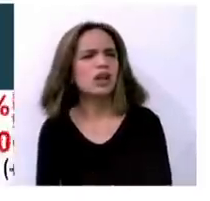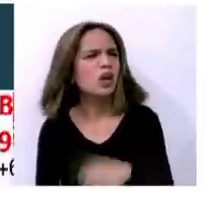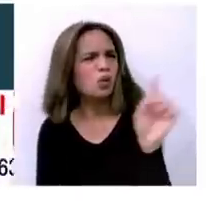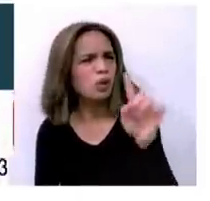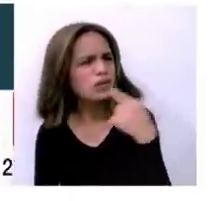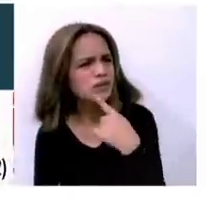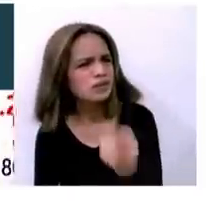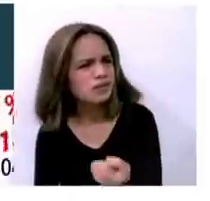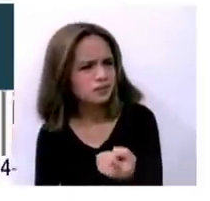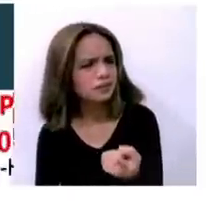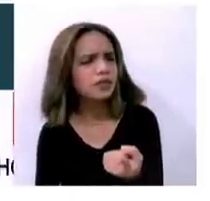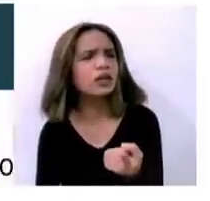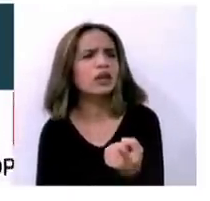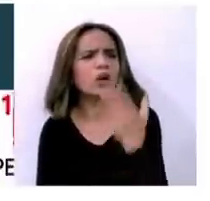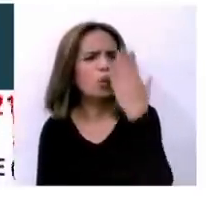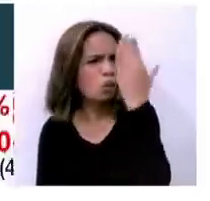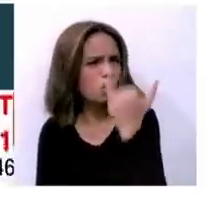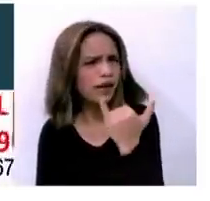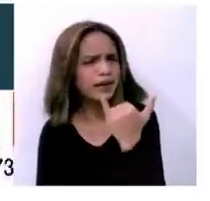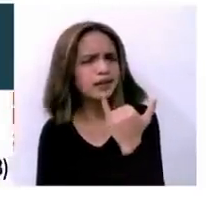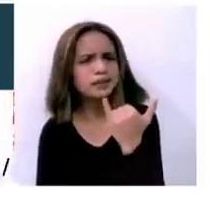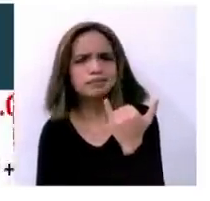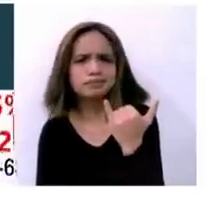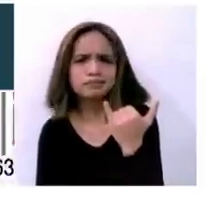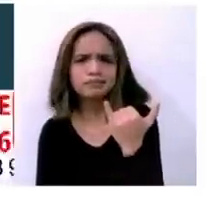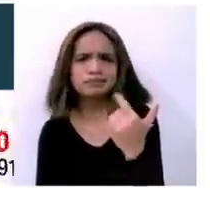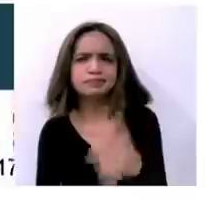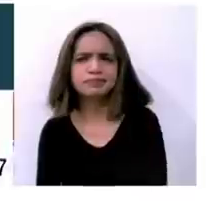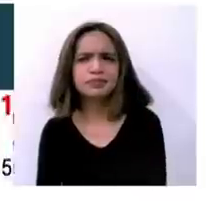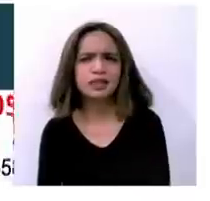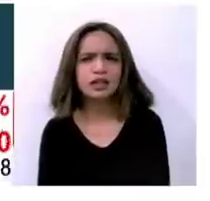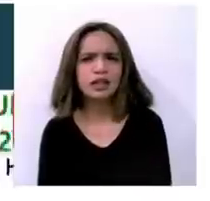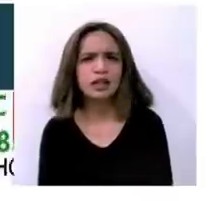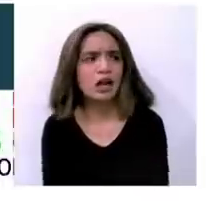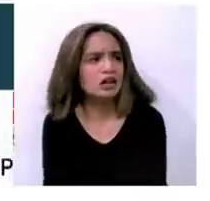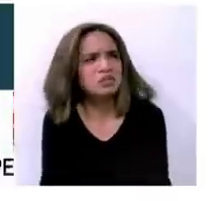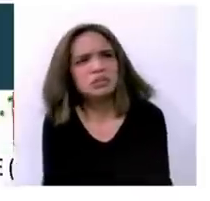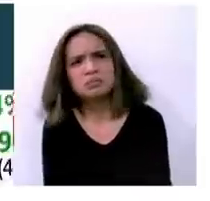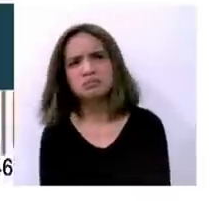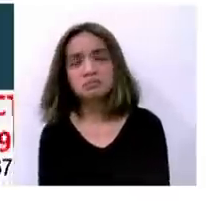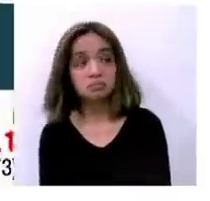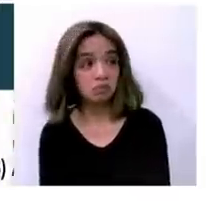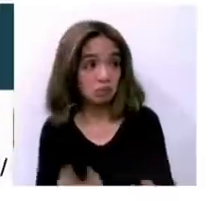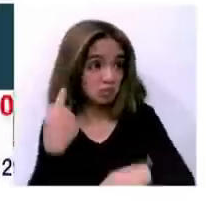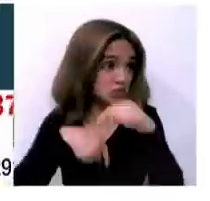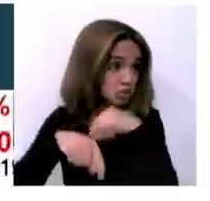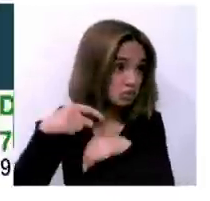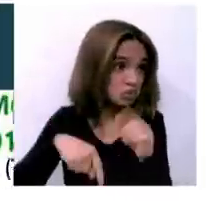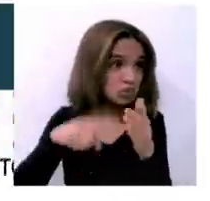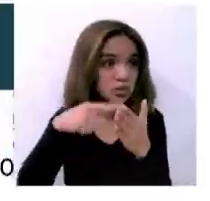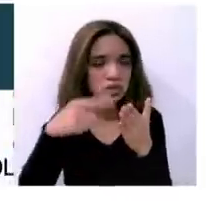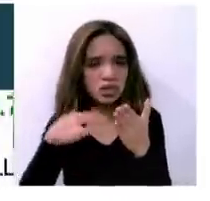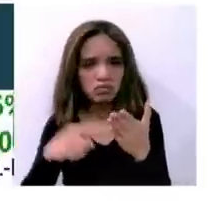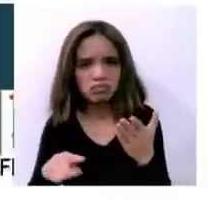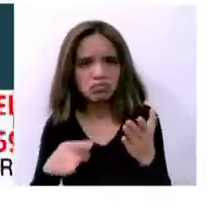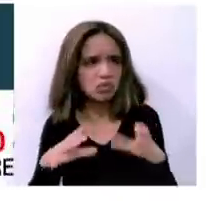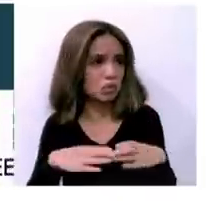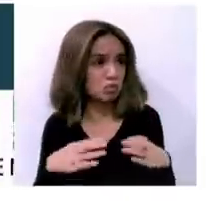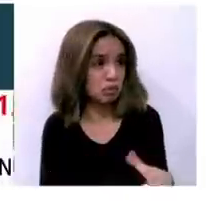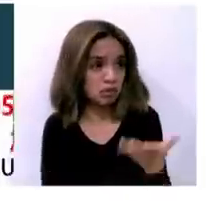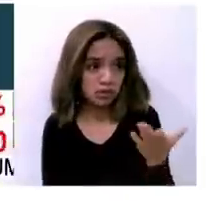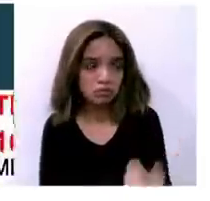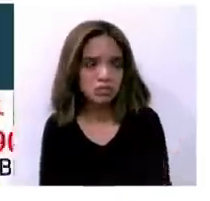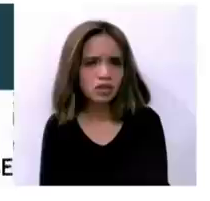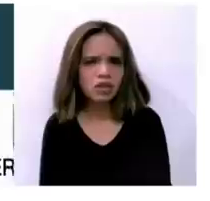you? Why did he have to, I don't know, would you call it backtracking on his commitment with you?